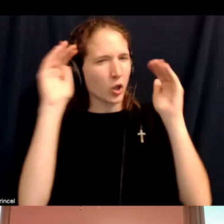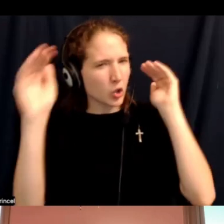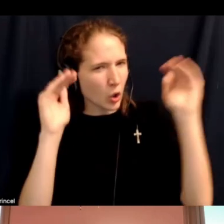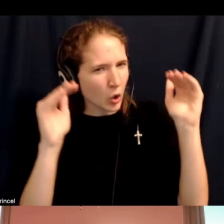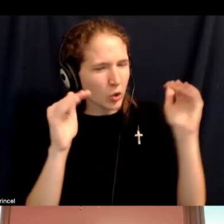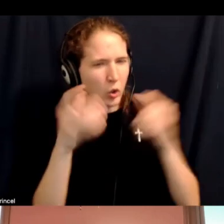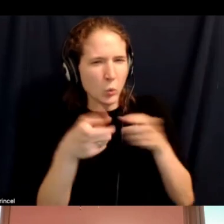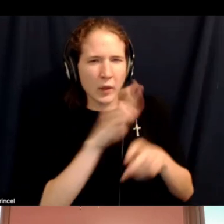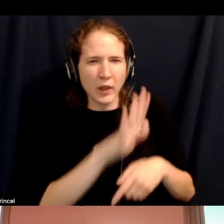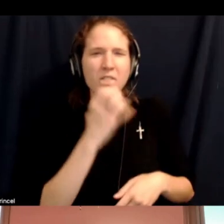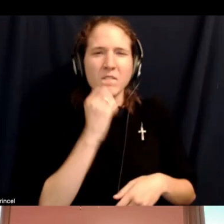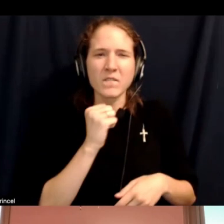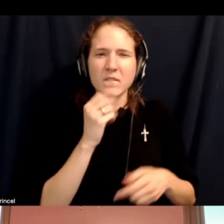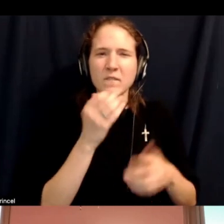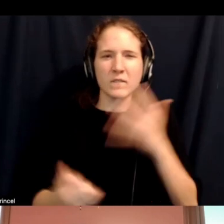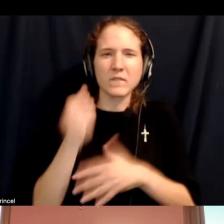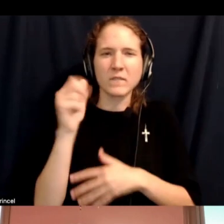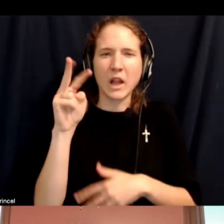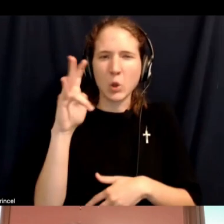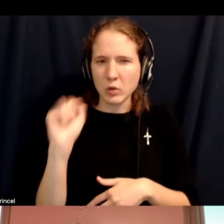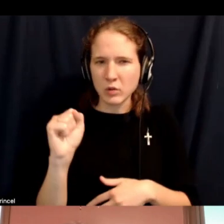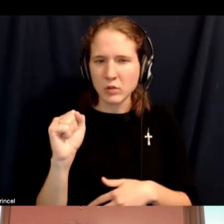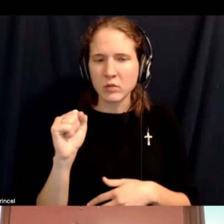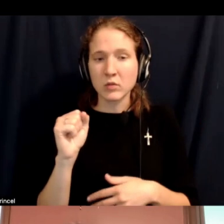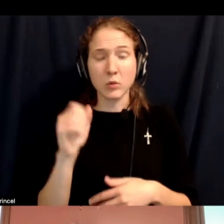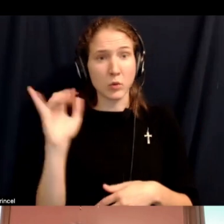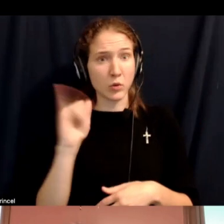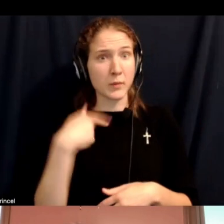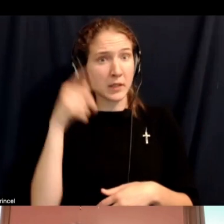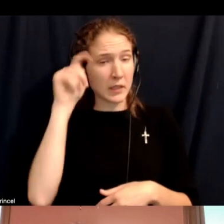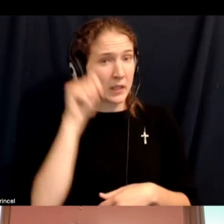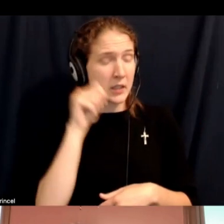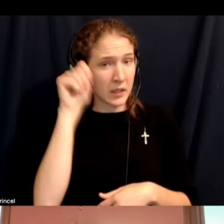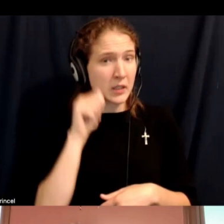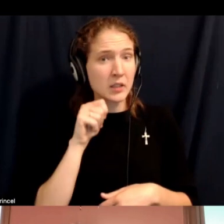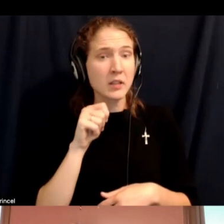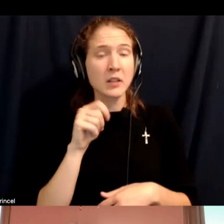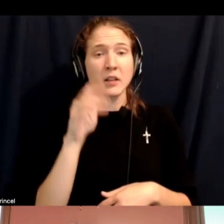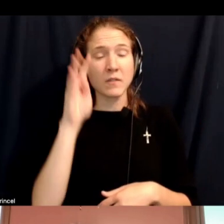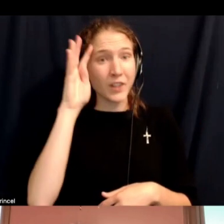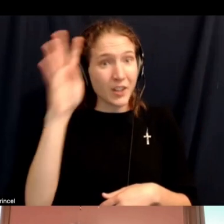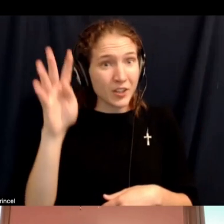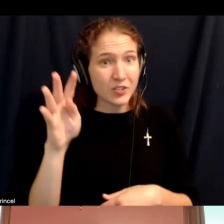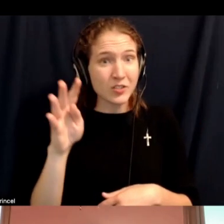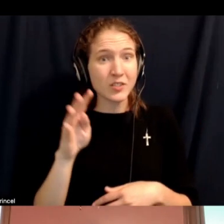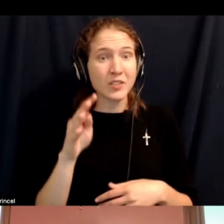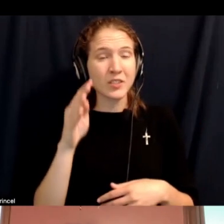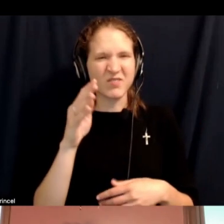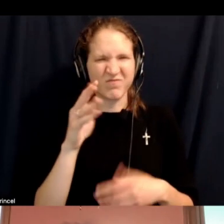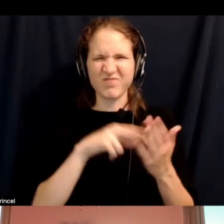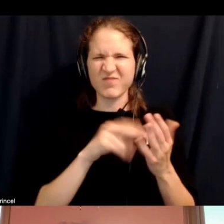children to have. So I also, when I was in my teens, I read a lot of fiction in translation just